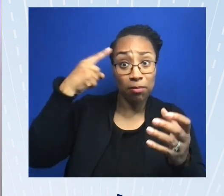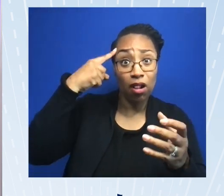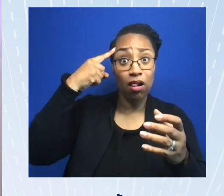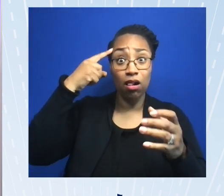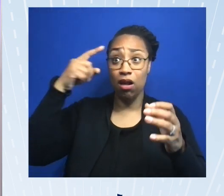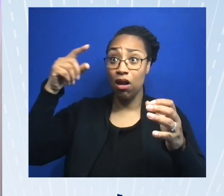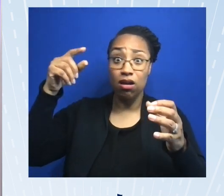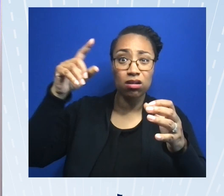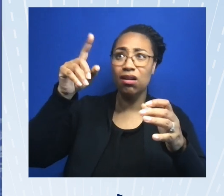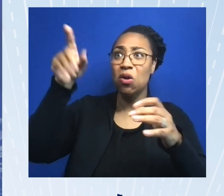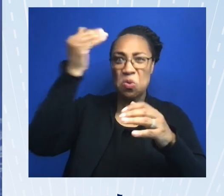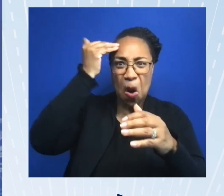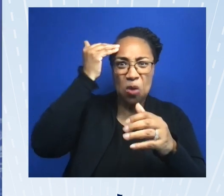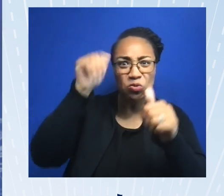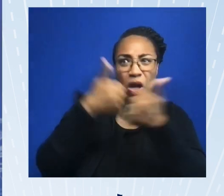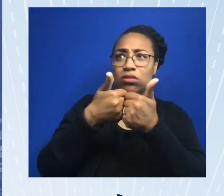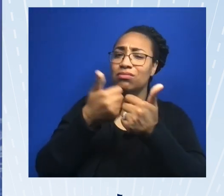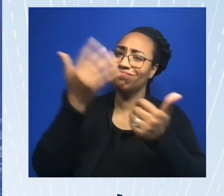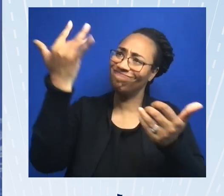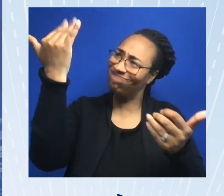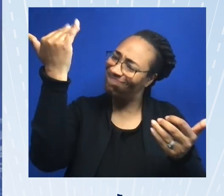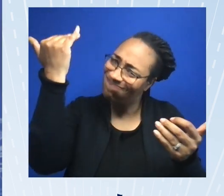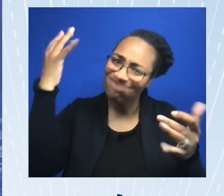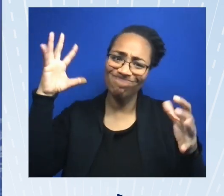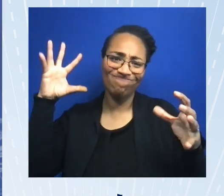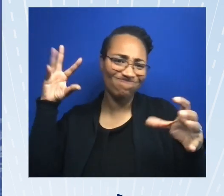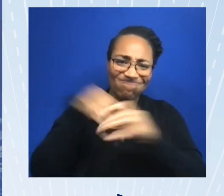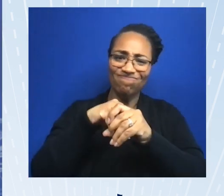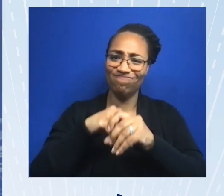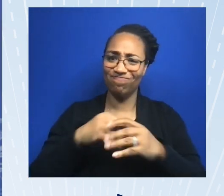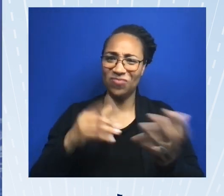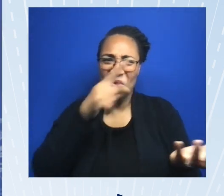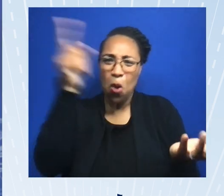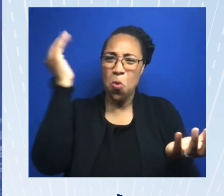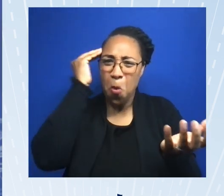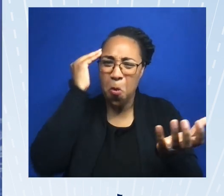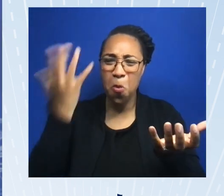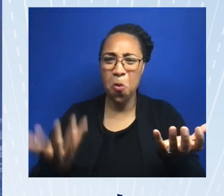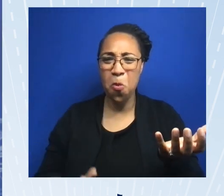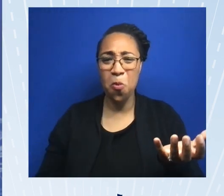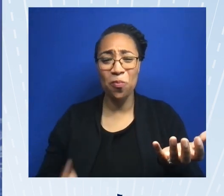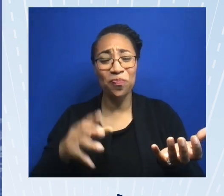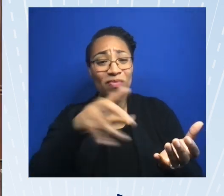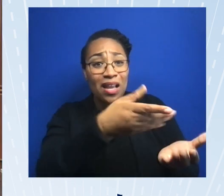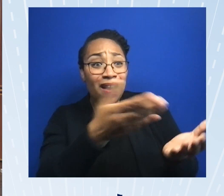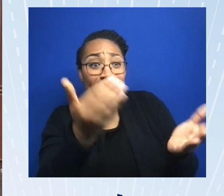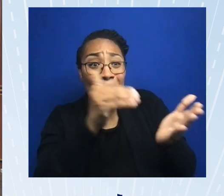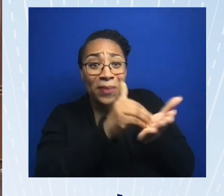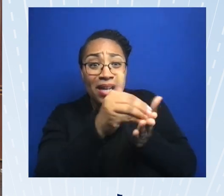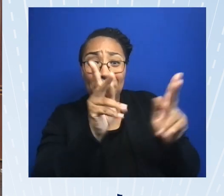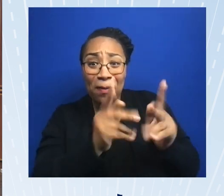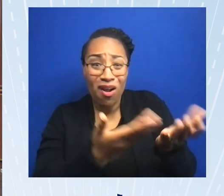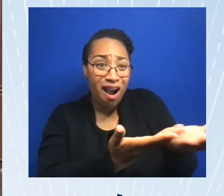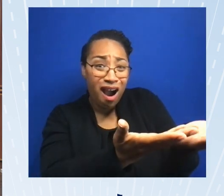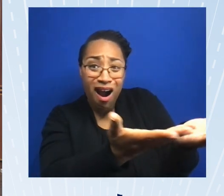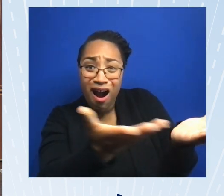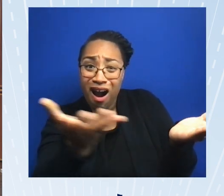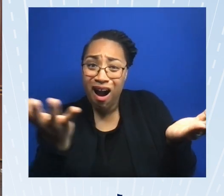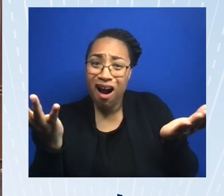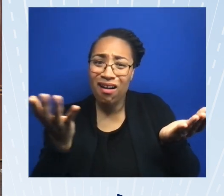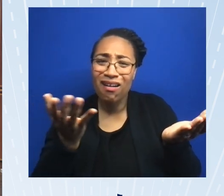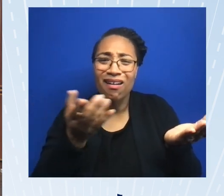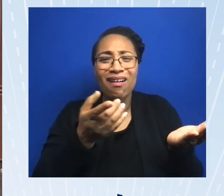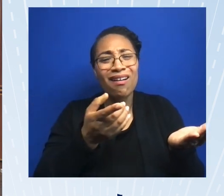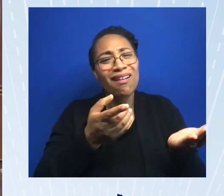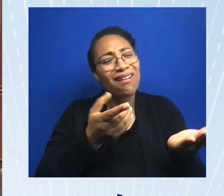this immense effort, we give thanks to the many people, some of whom are in this room, on the podium, on the platform here